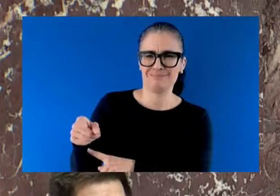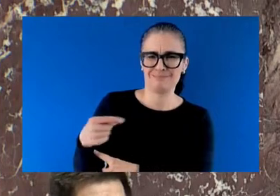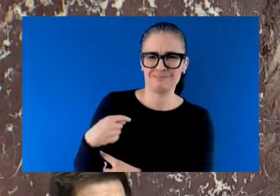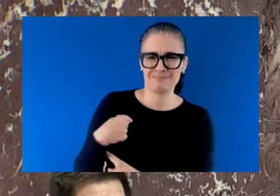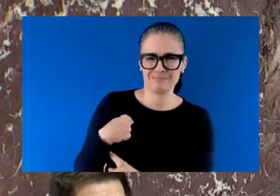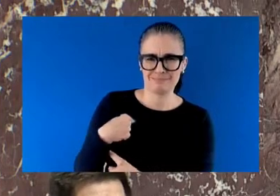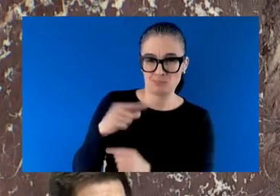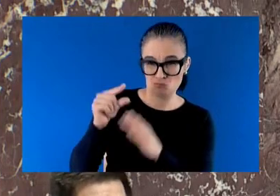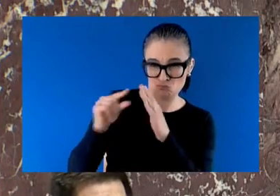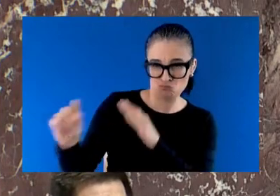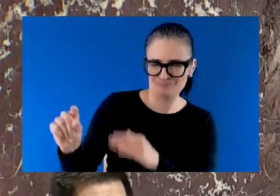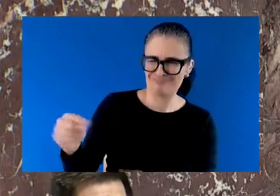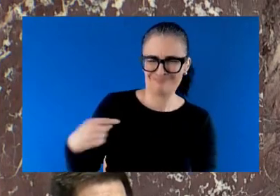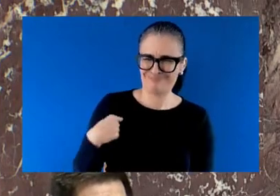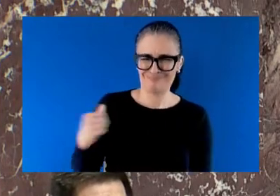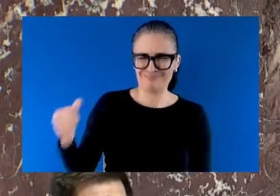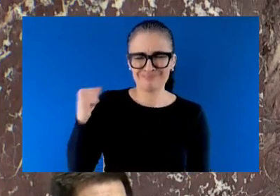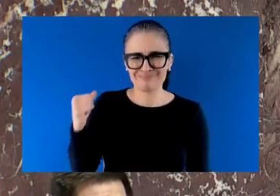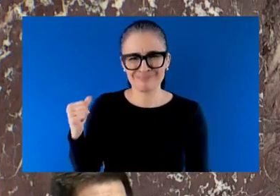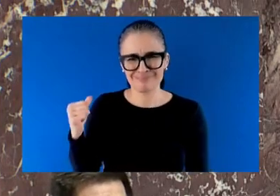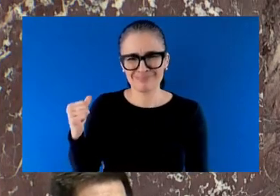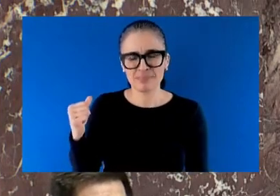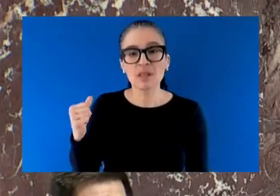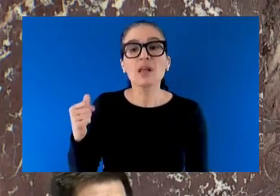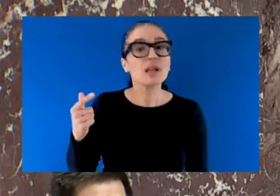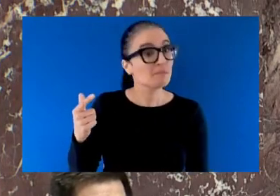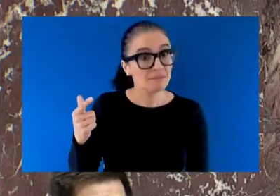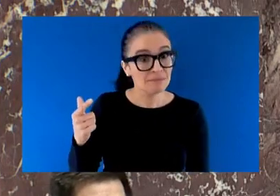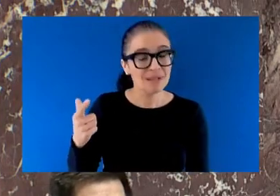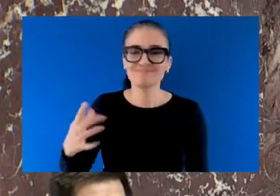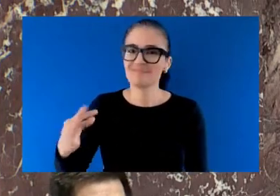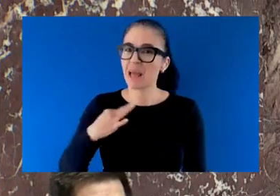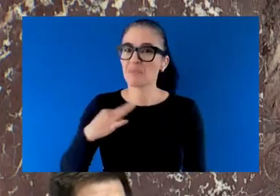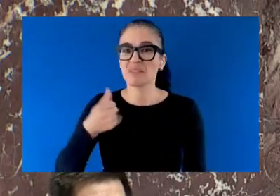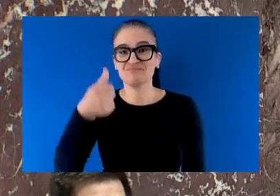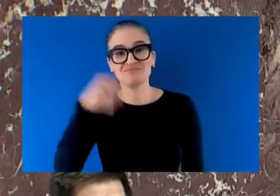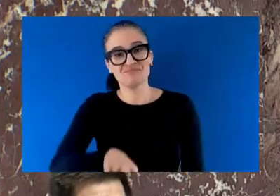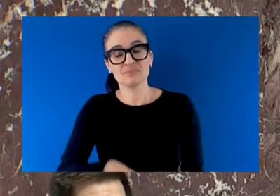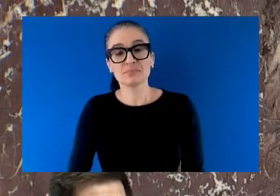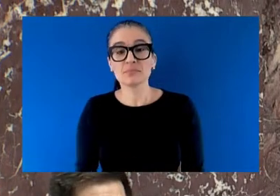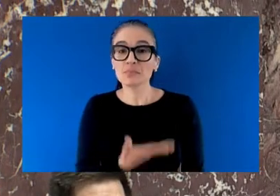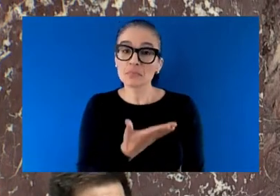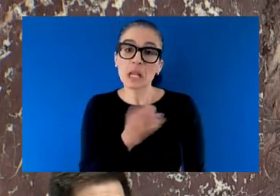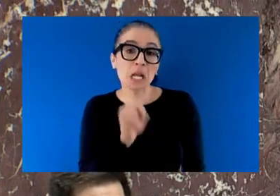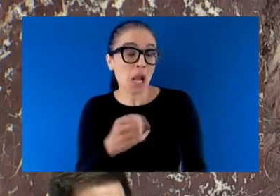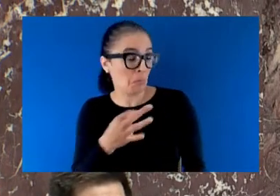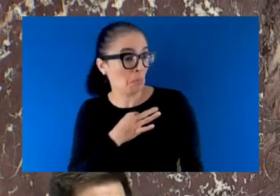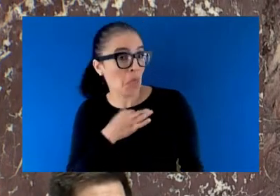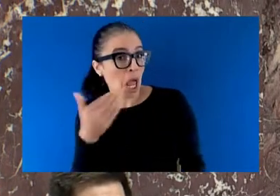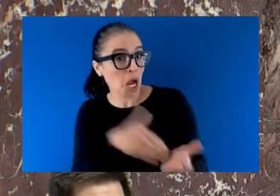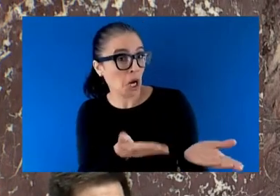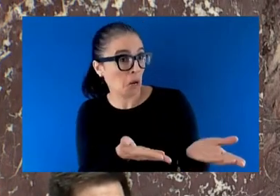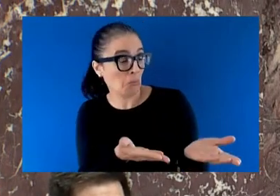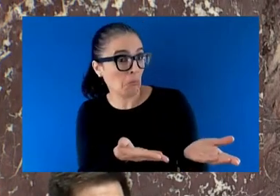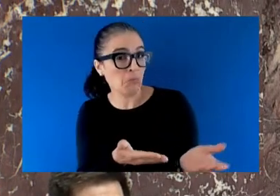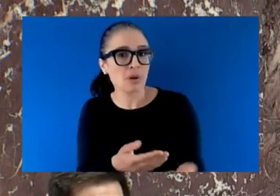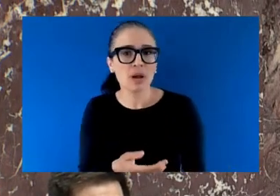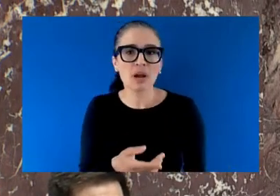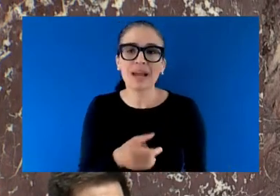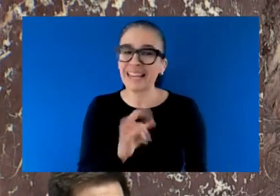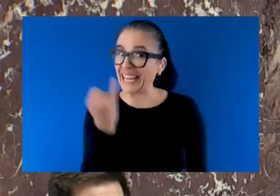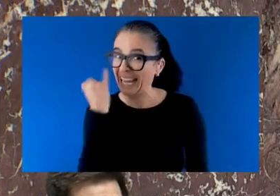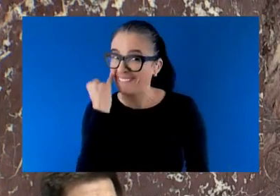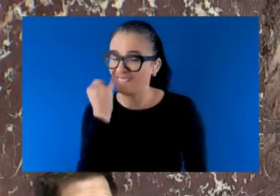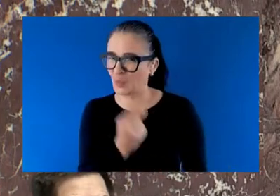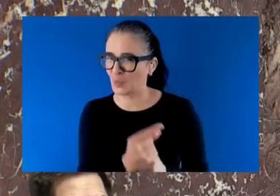strong encouragement to reapply through the adjudicators for the success fee attached. Will the Premier commit